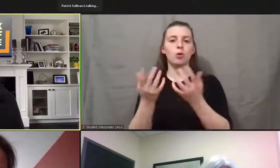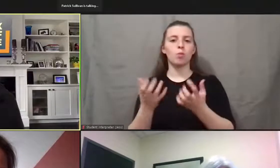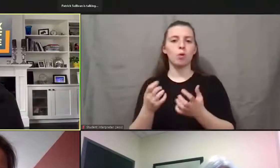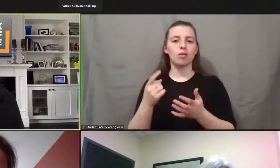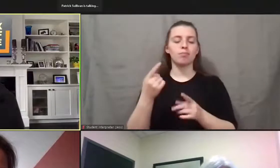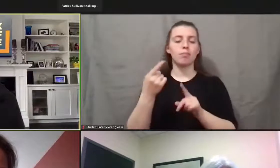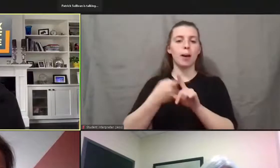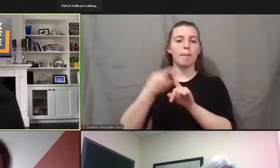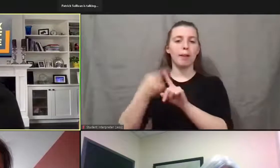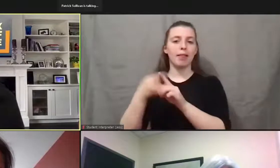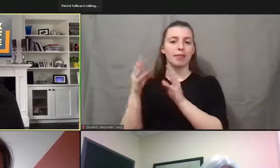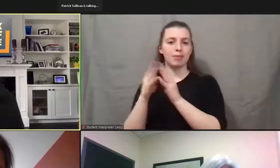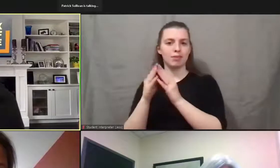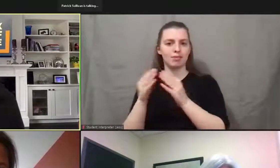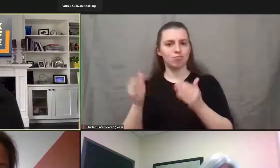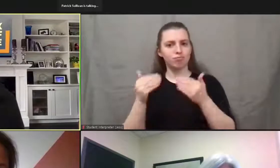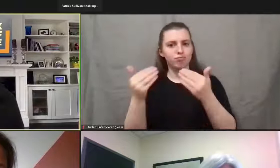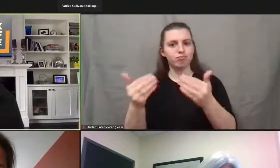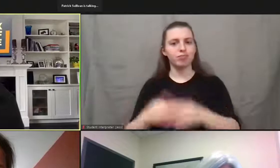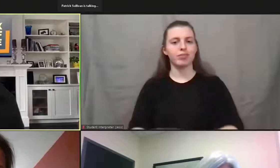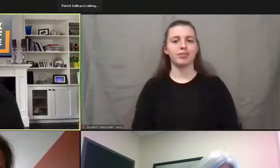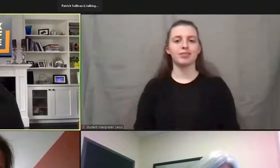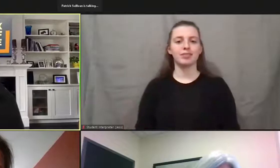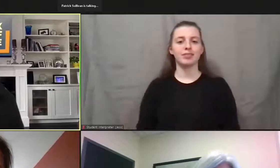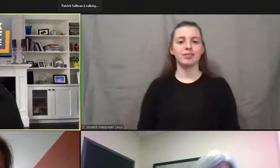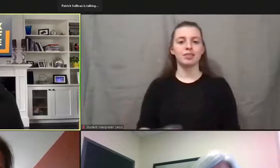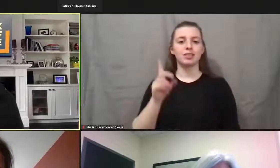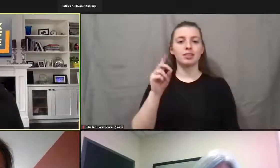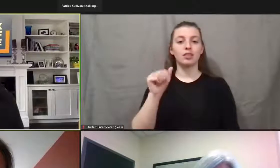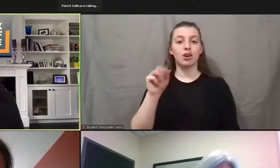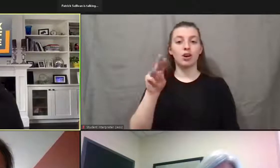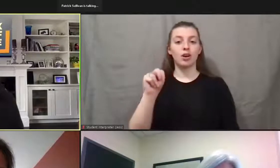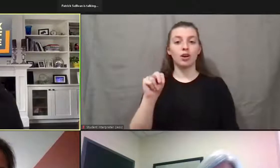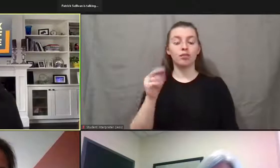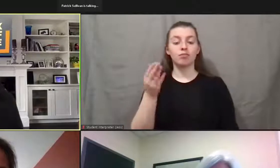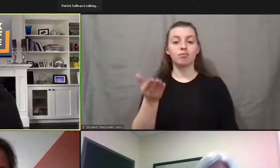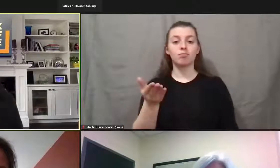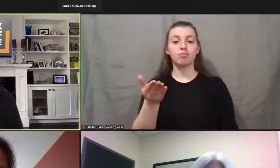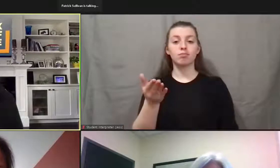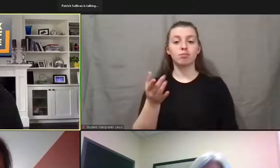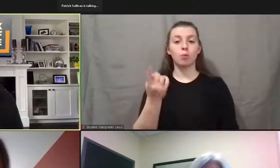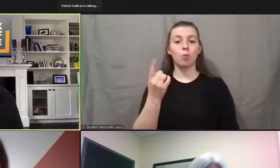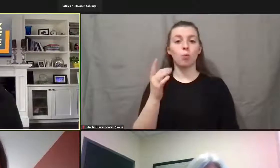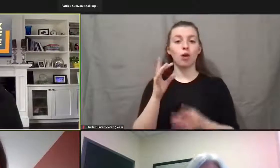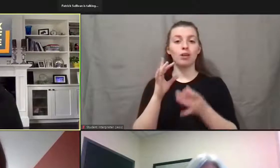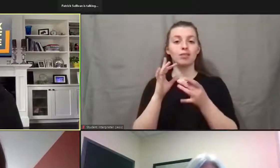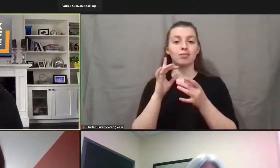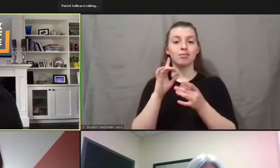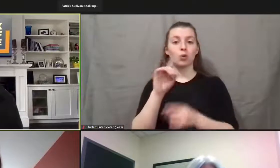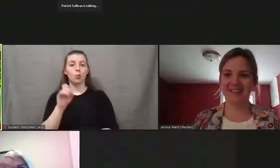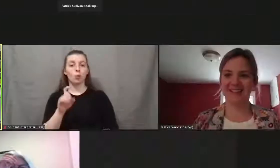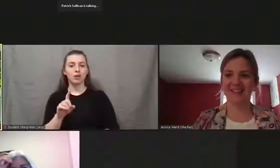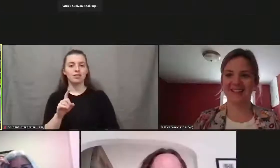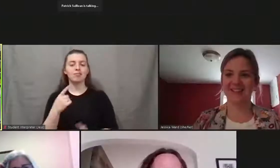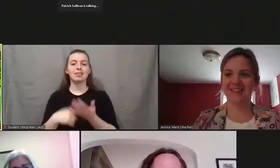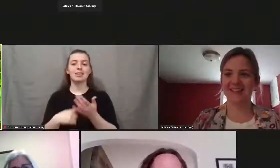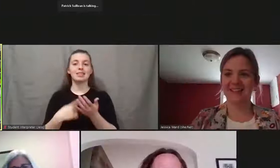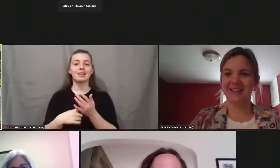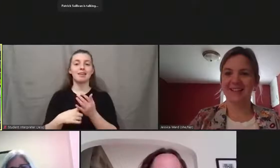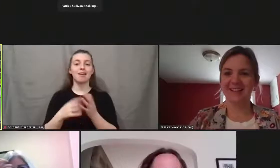for you, I think a quick question regarding fire evacuation plans for